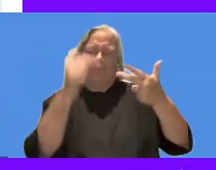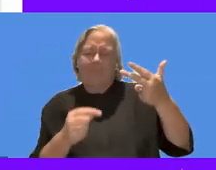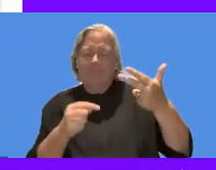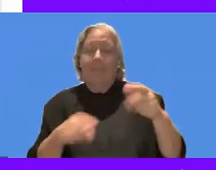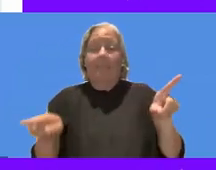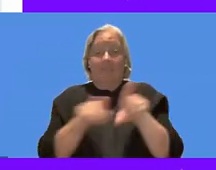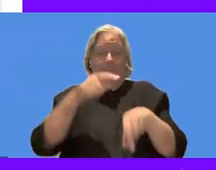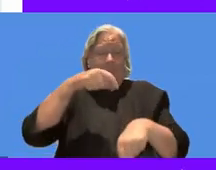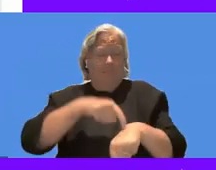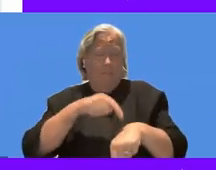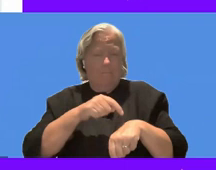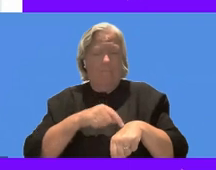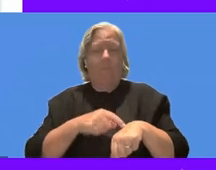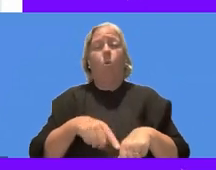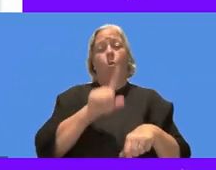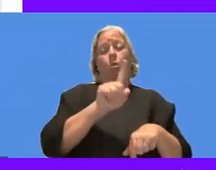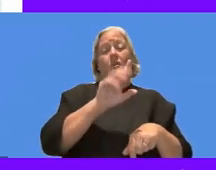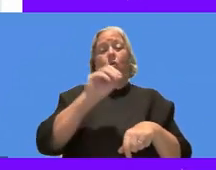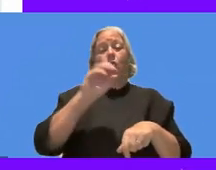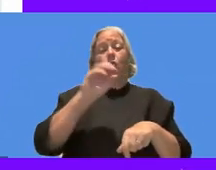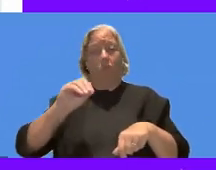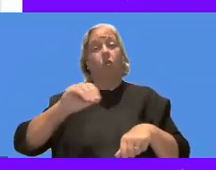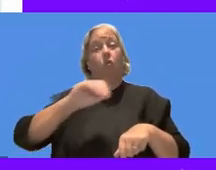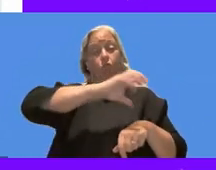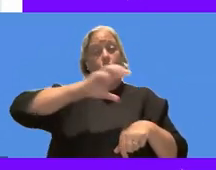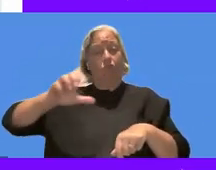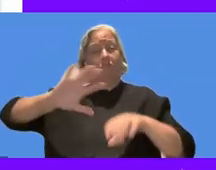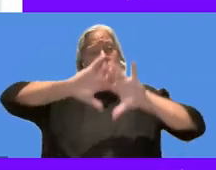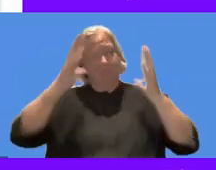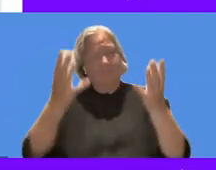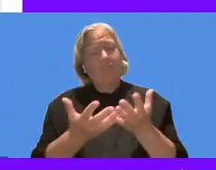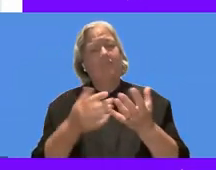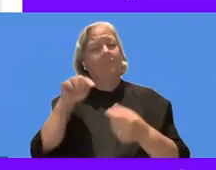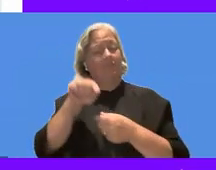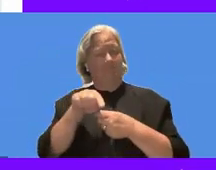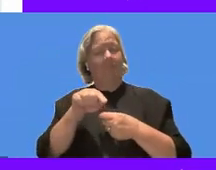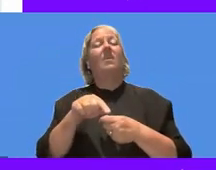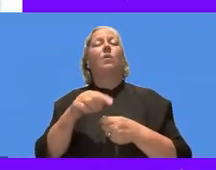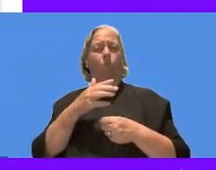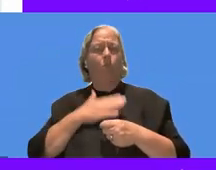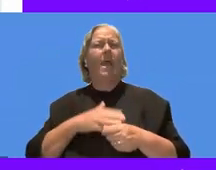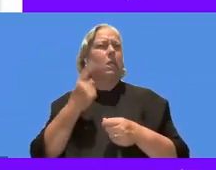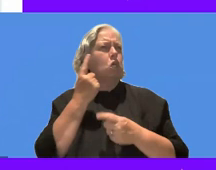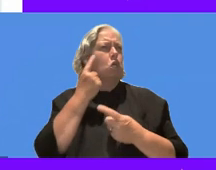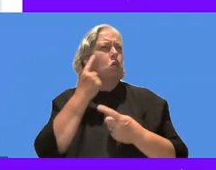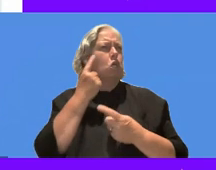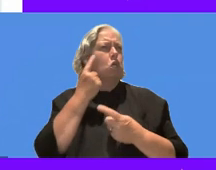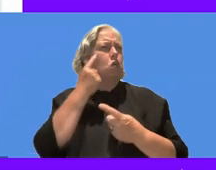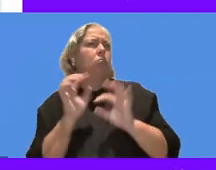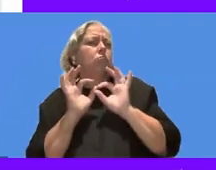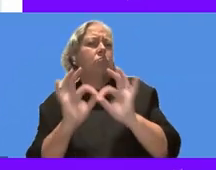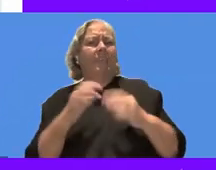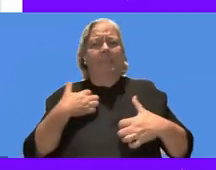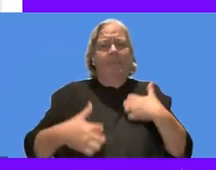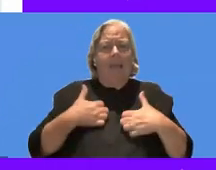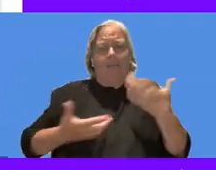100 countries around the world, PMNCH partners will activate a vibrant and innovative set of discussions, activities, and events that will